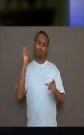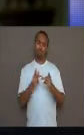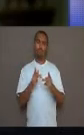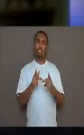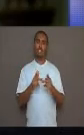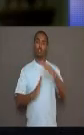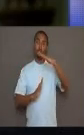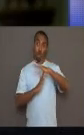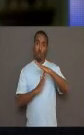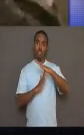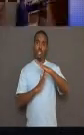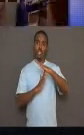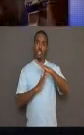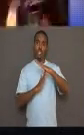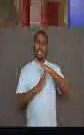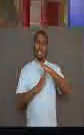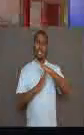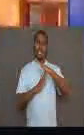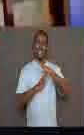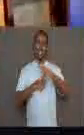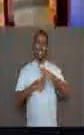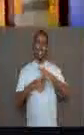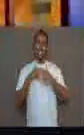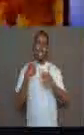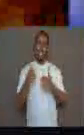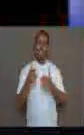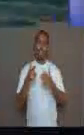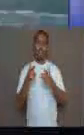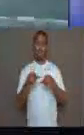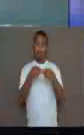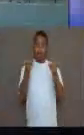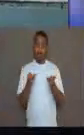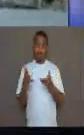in stopping Le Chiffre from succeeding in his plot.